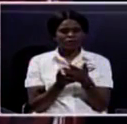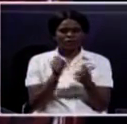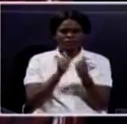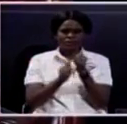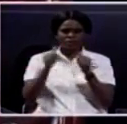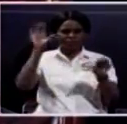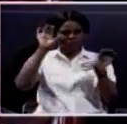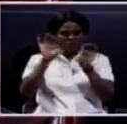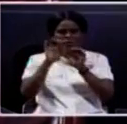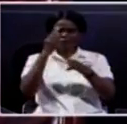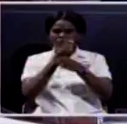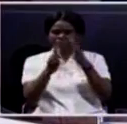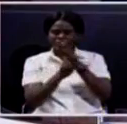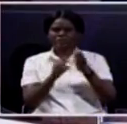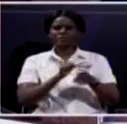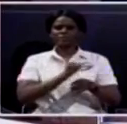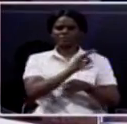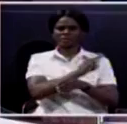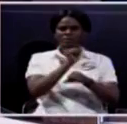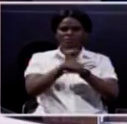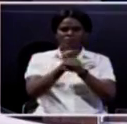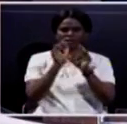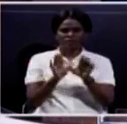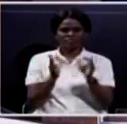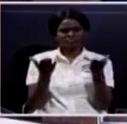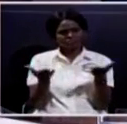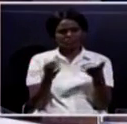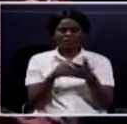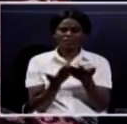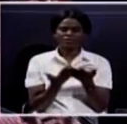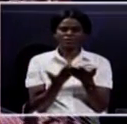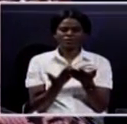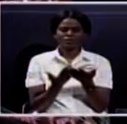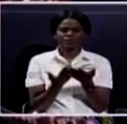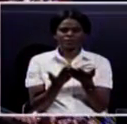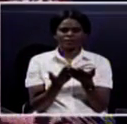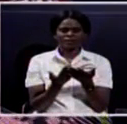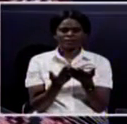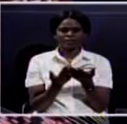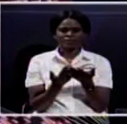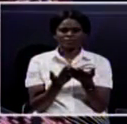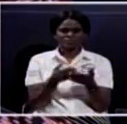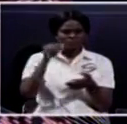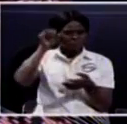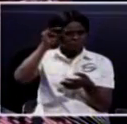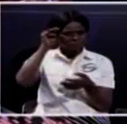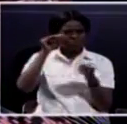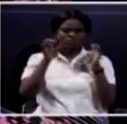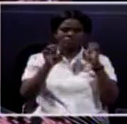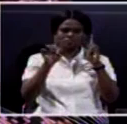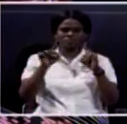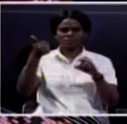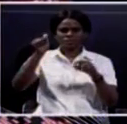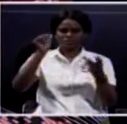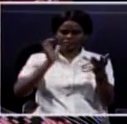infrastructure? Infrastructure. Or staffing levels? Infrastructure. Very Staffing, good. I know you're probably doing very well. Yes, you see, the Ministry of Education has